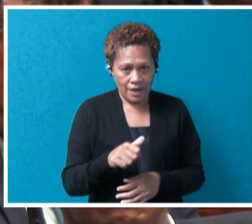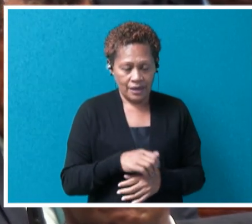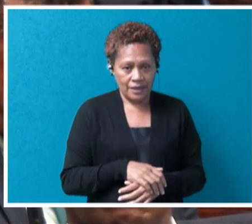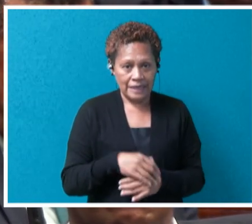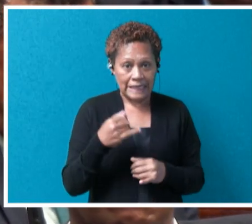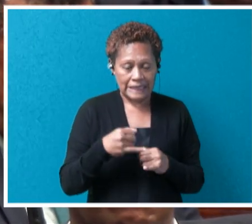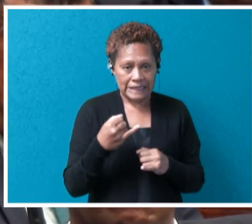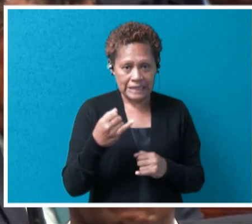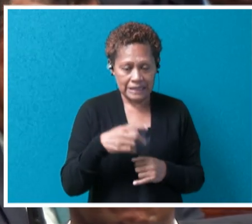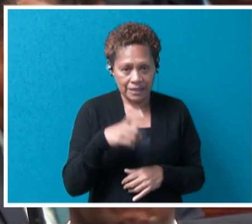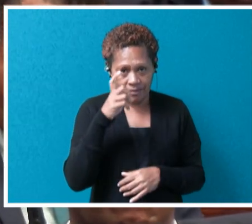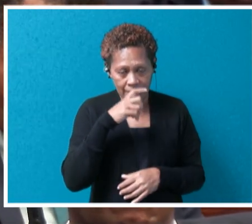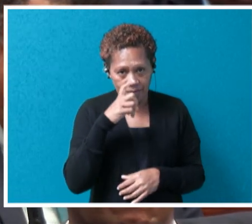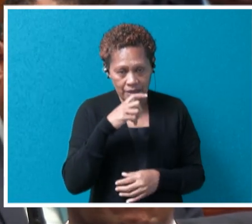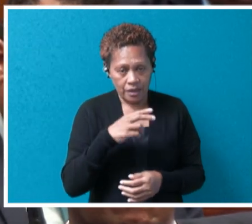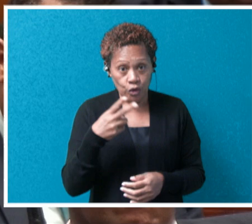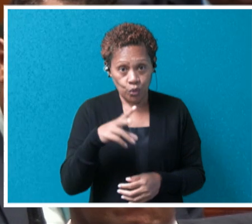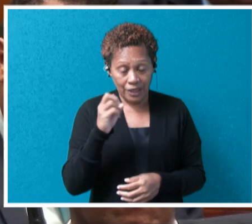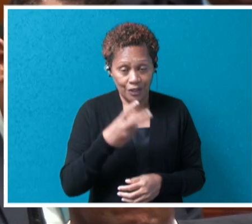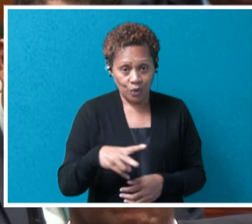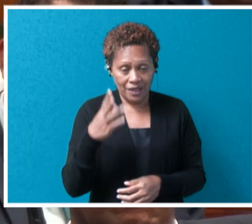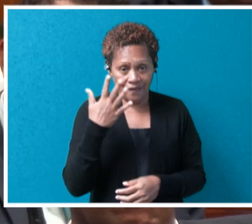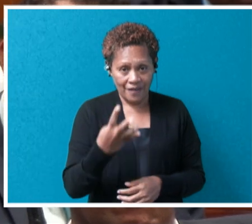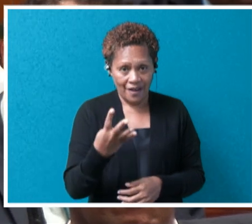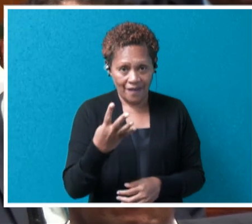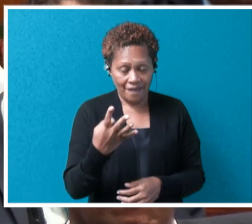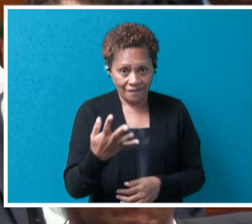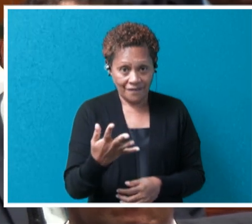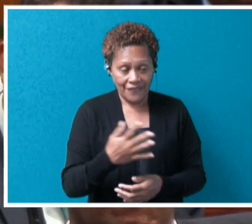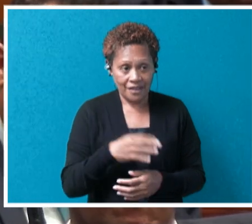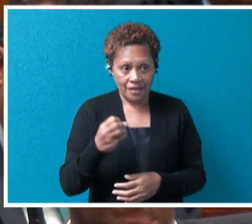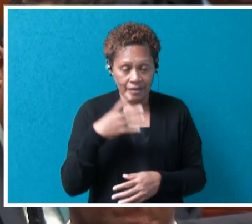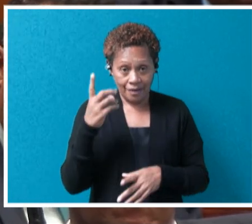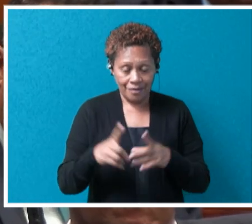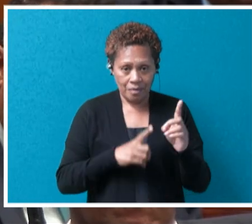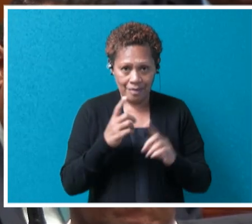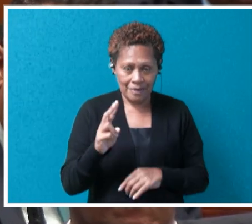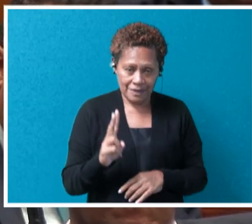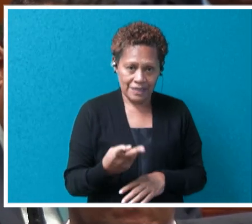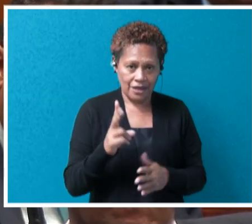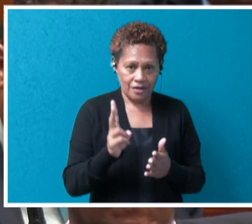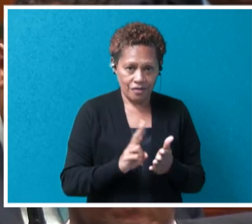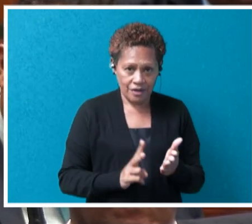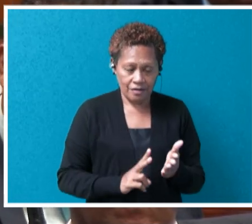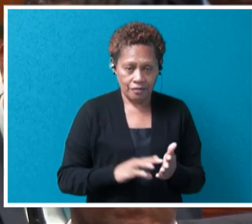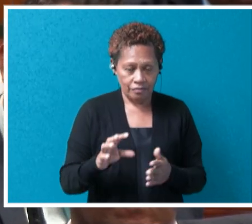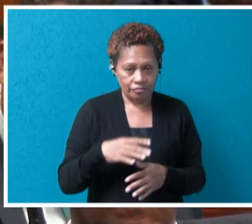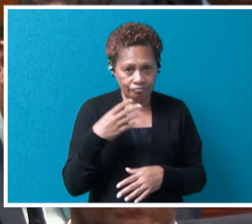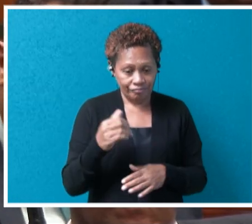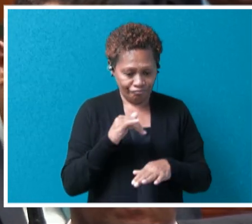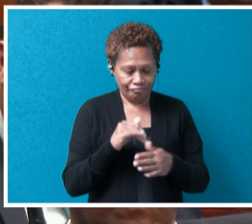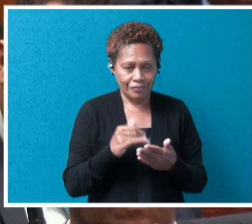Bill 2025 has also passed its first and second reading and is currently